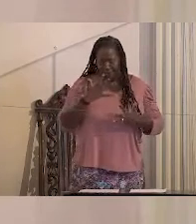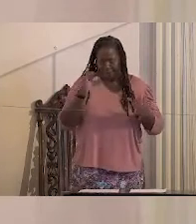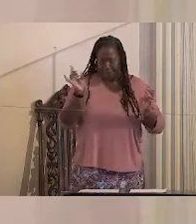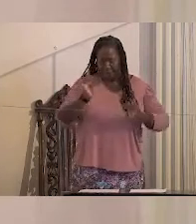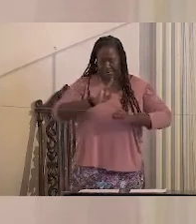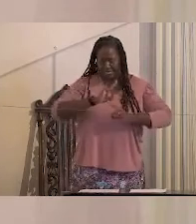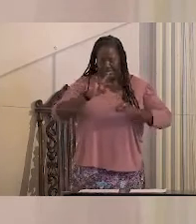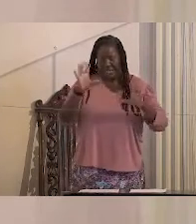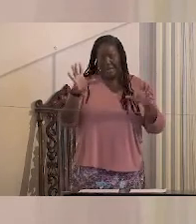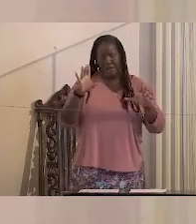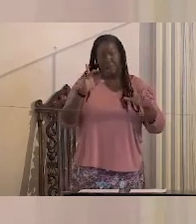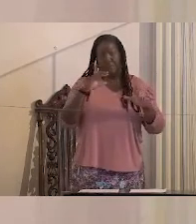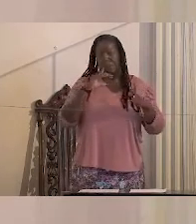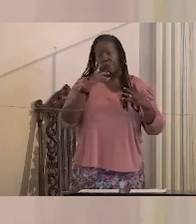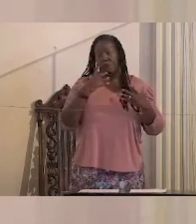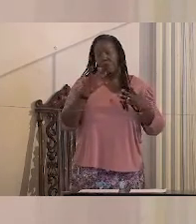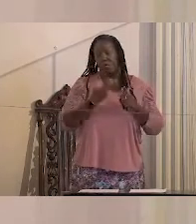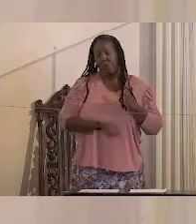loss.